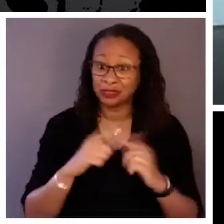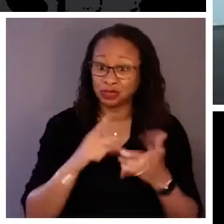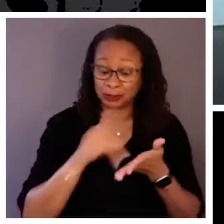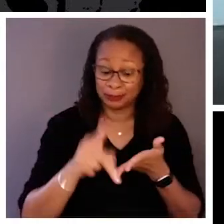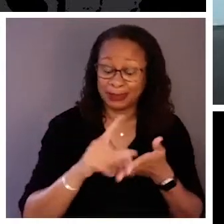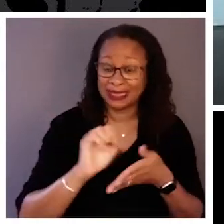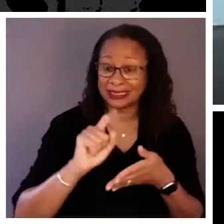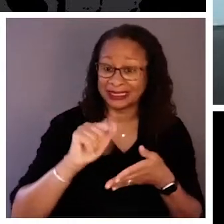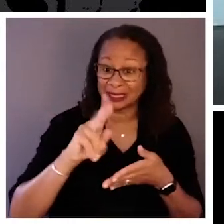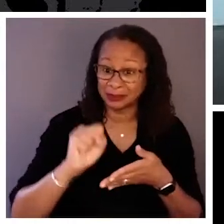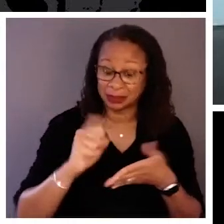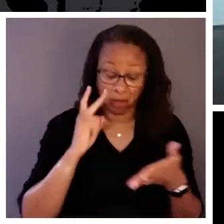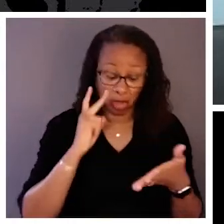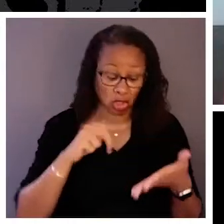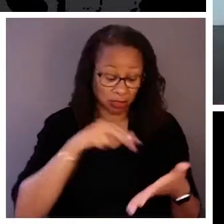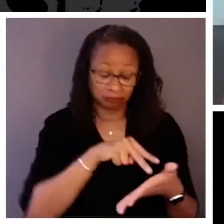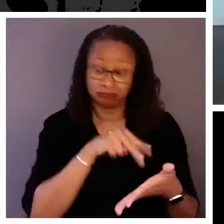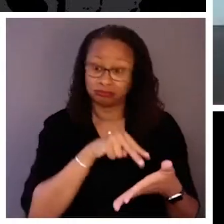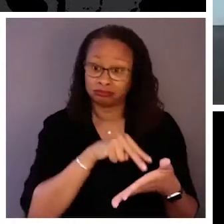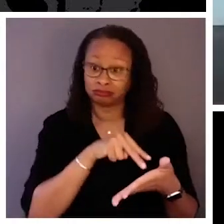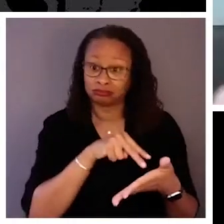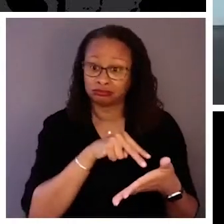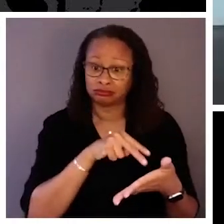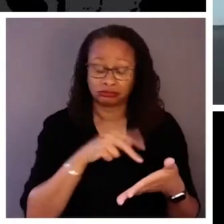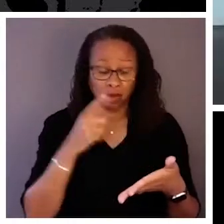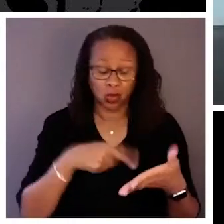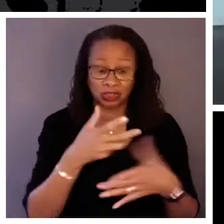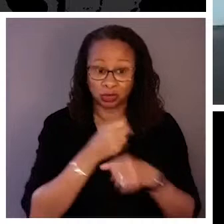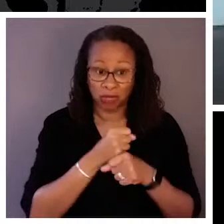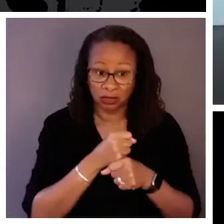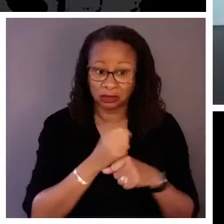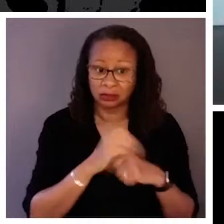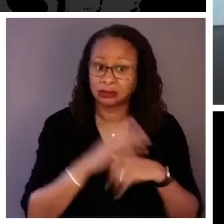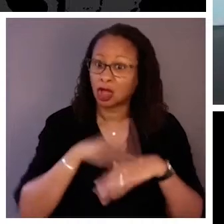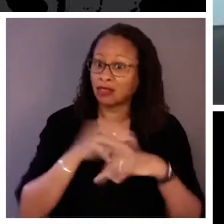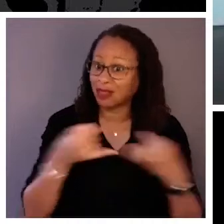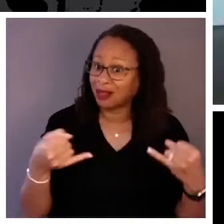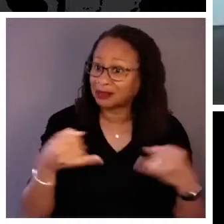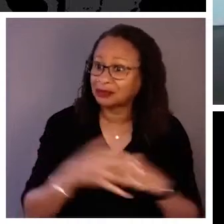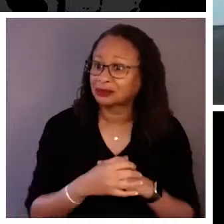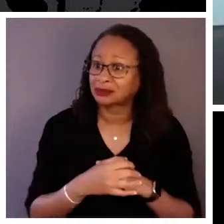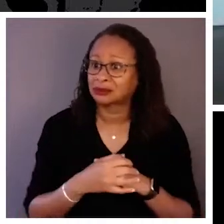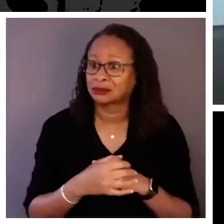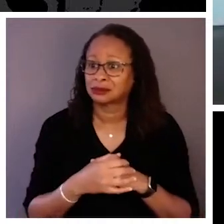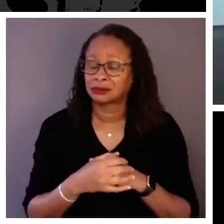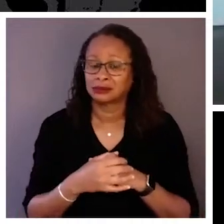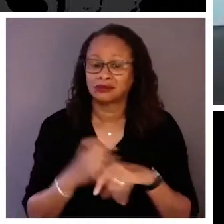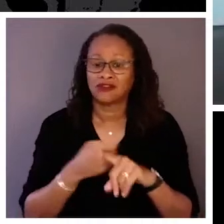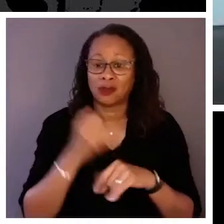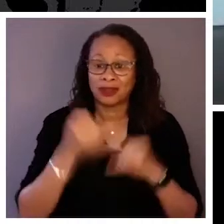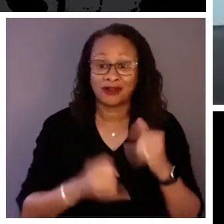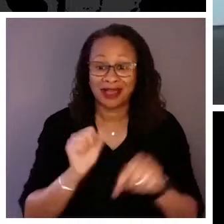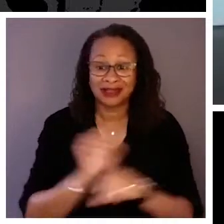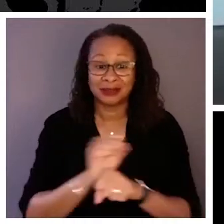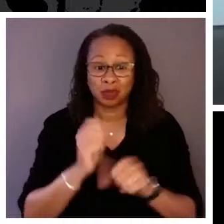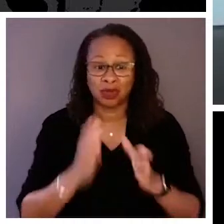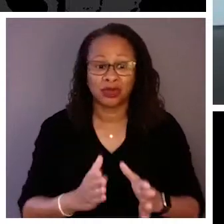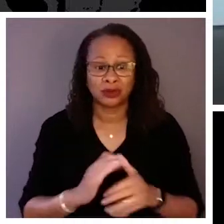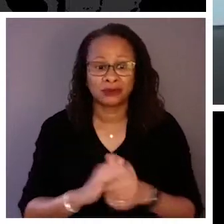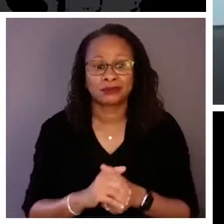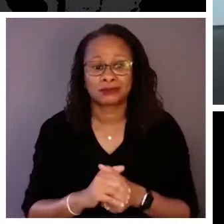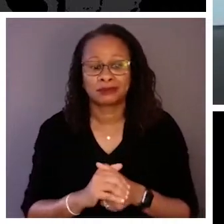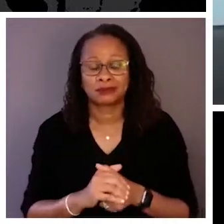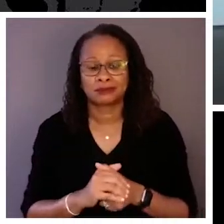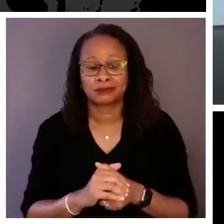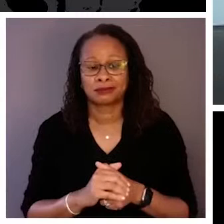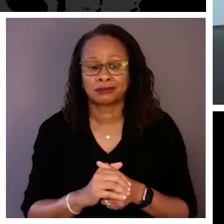at your last pay stub or what you got online from your last employer, from